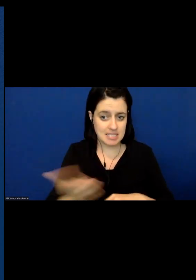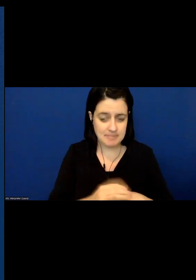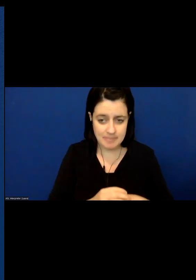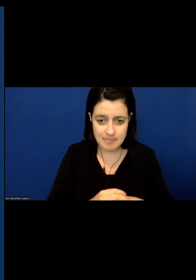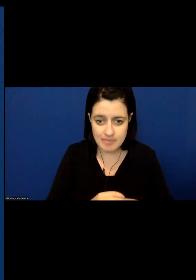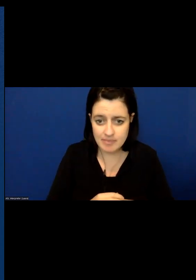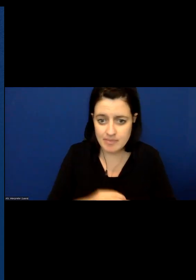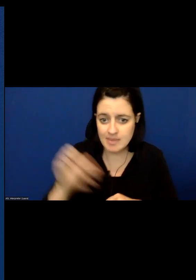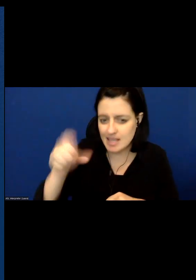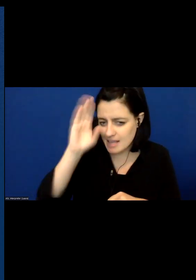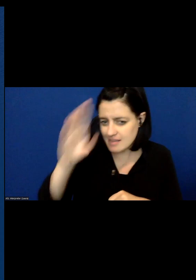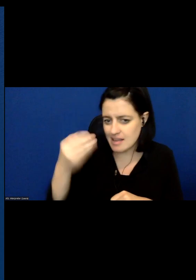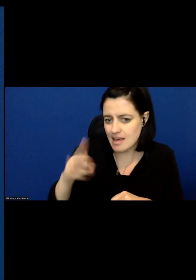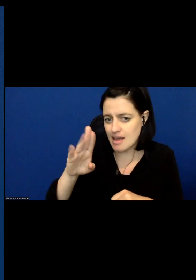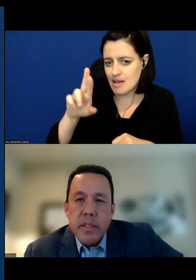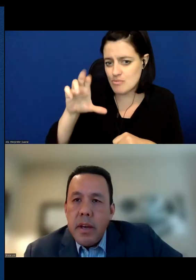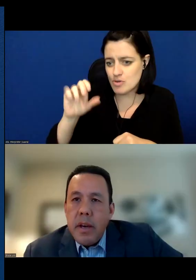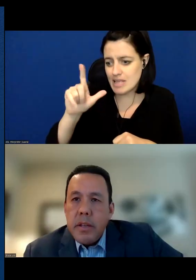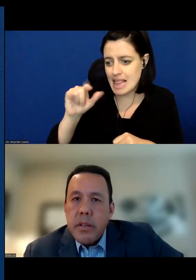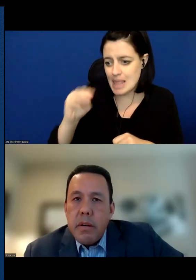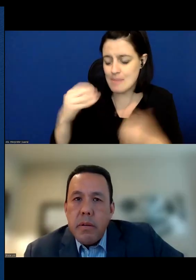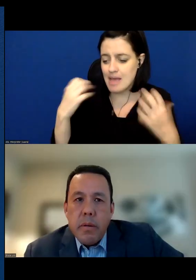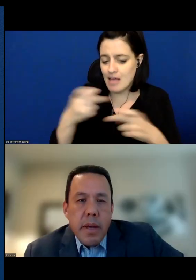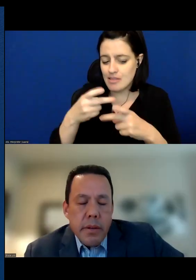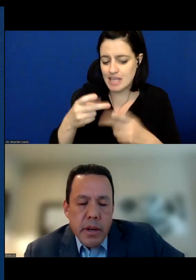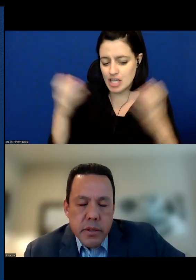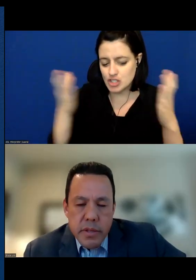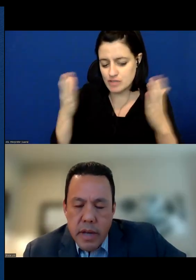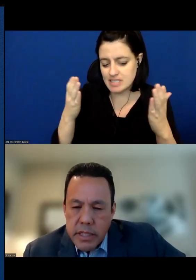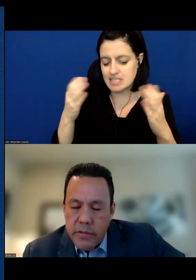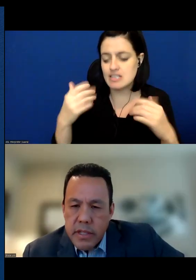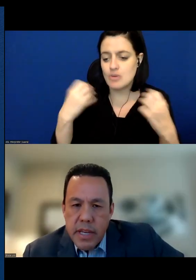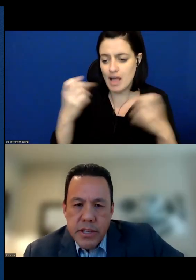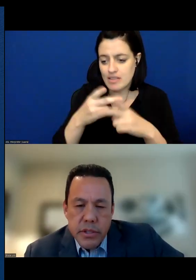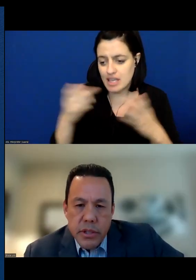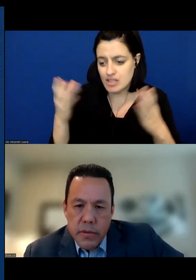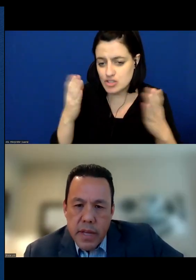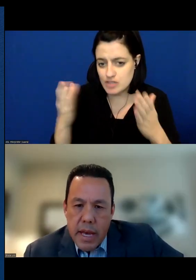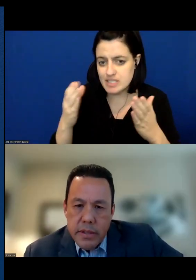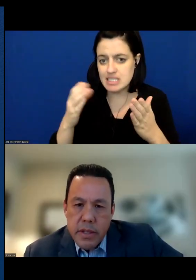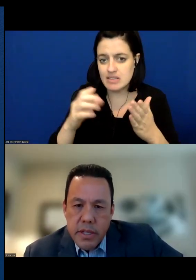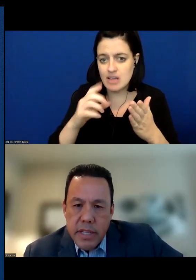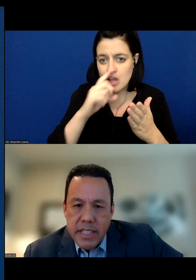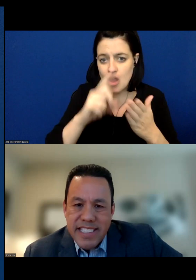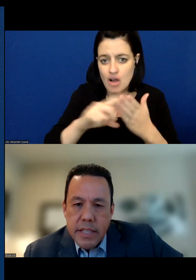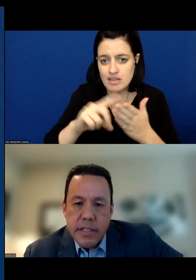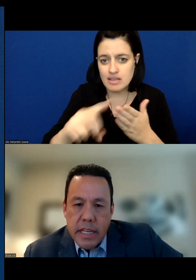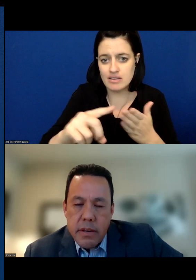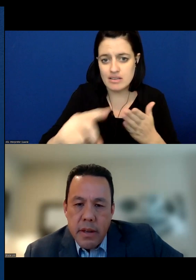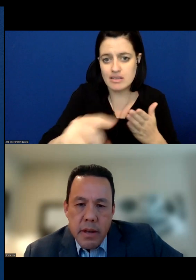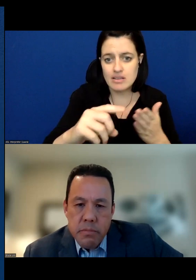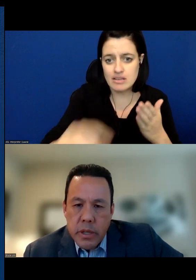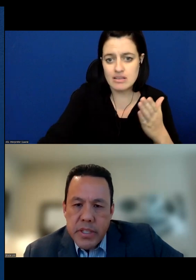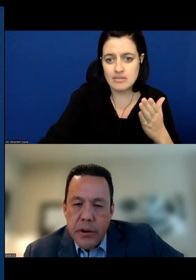Yes, hello, everybody. Bruce Lem, Healthcare Services. So Healthcare Services Audits and Investigations serves as this state's